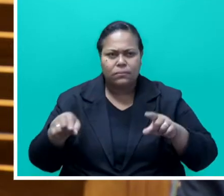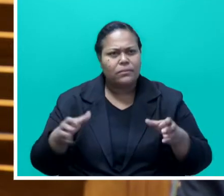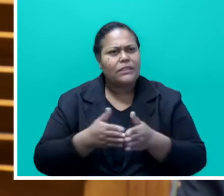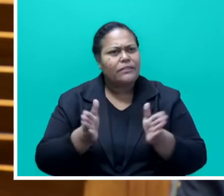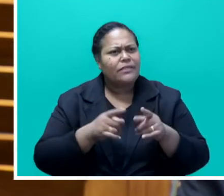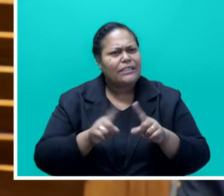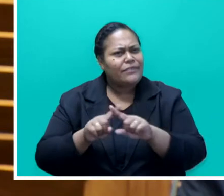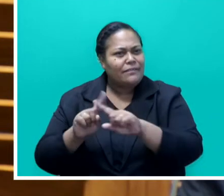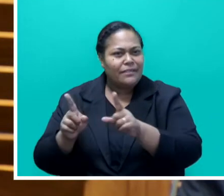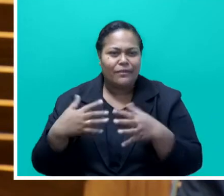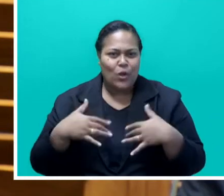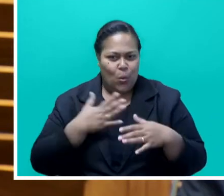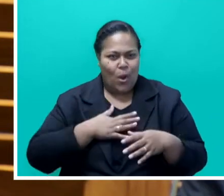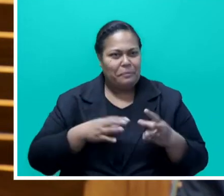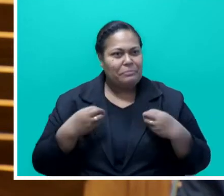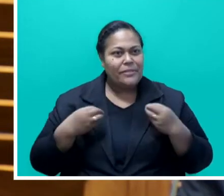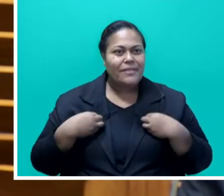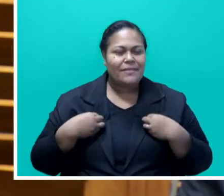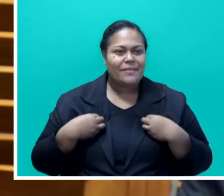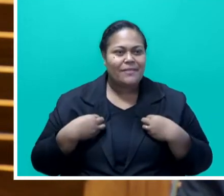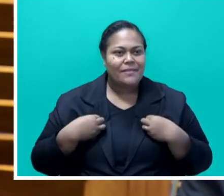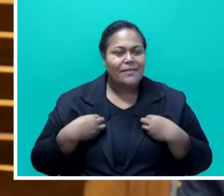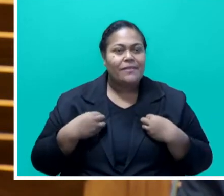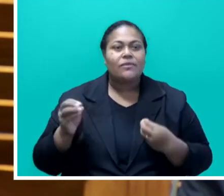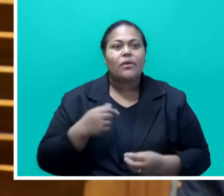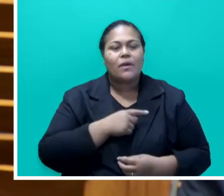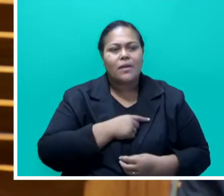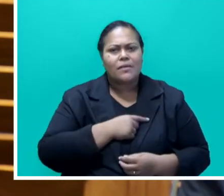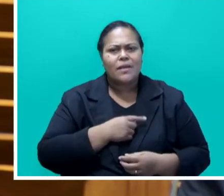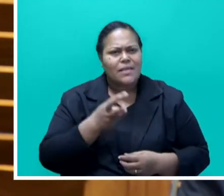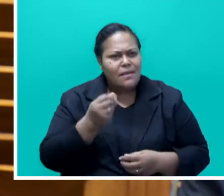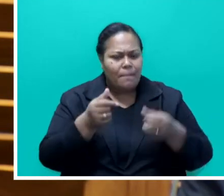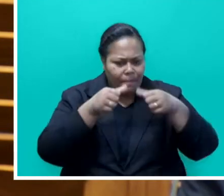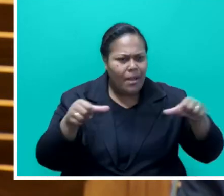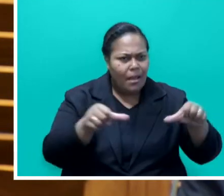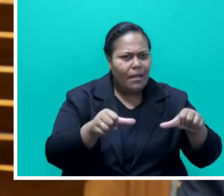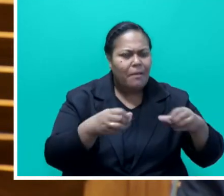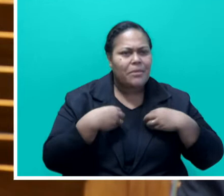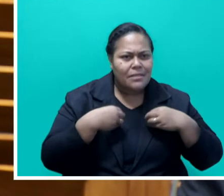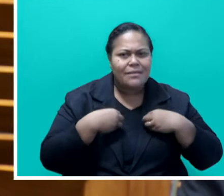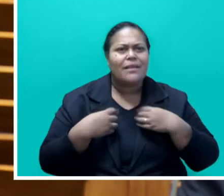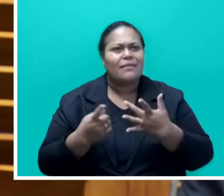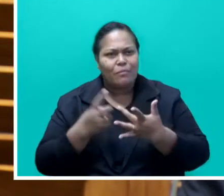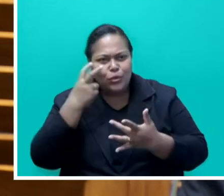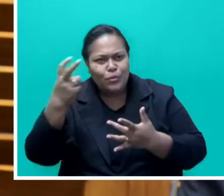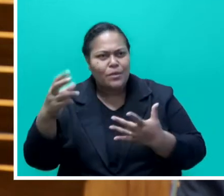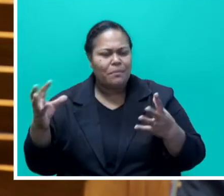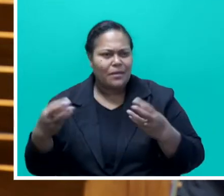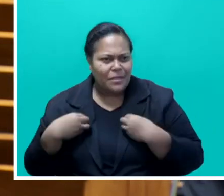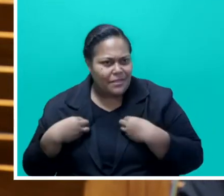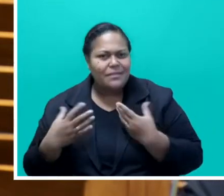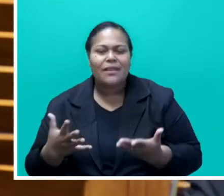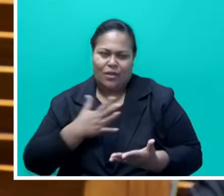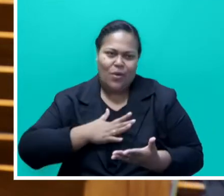majority applications received in the agro-business, manufacturing and tourism sectors, making up about 60 of the